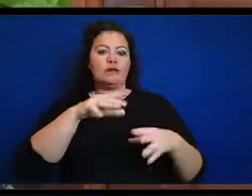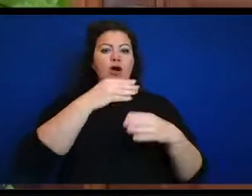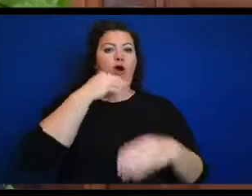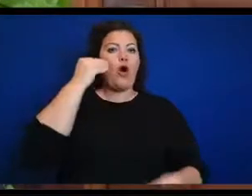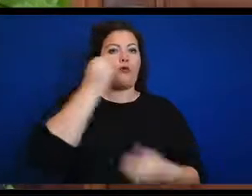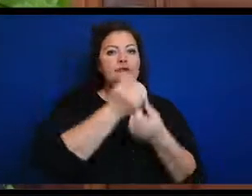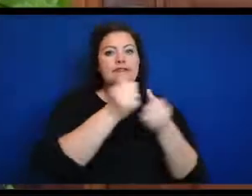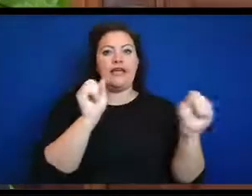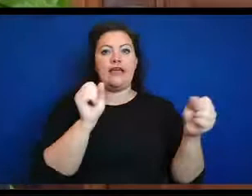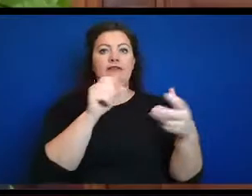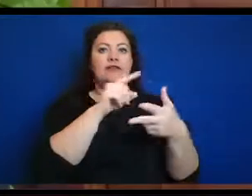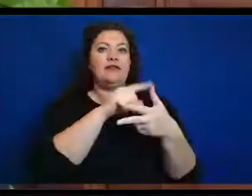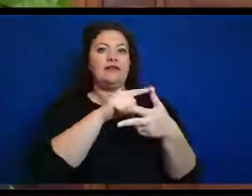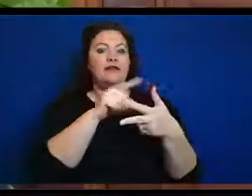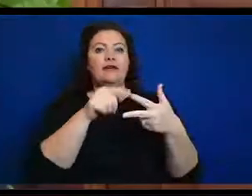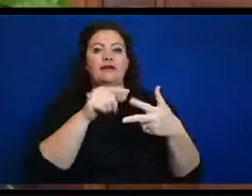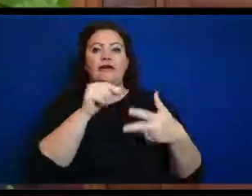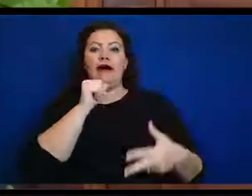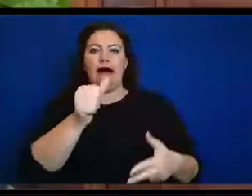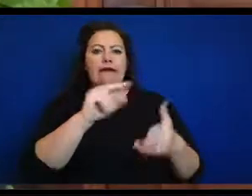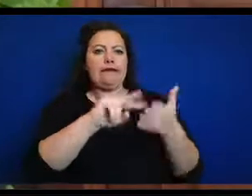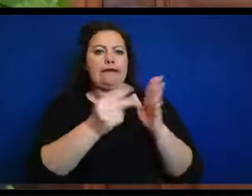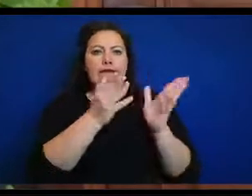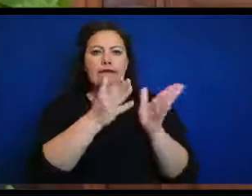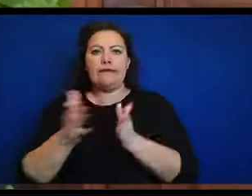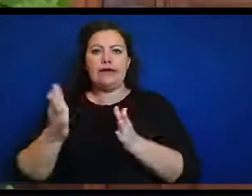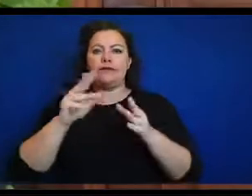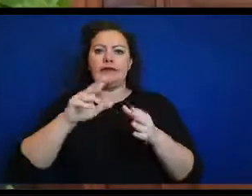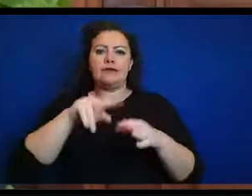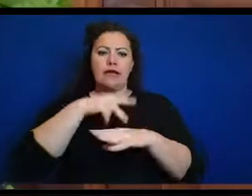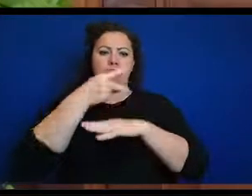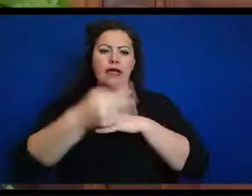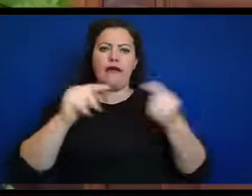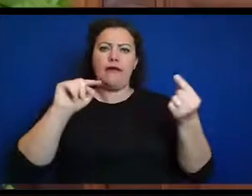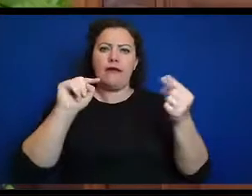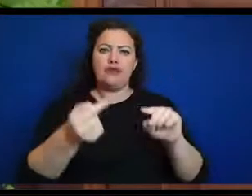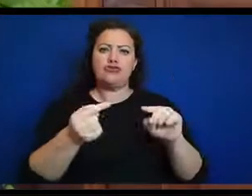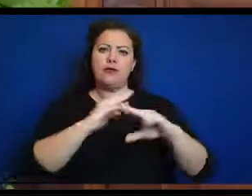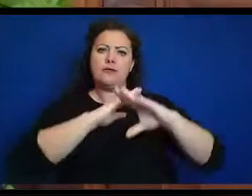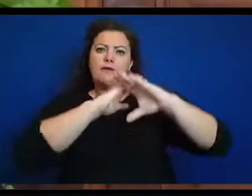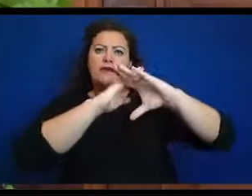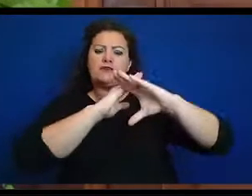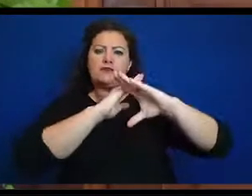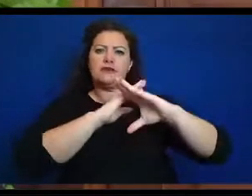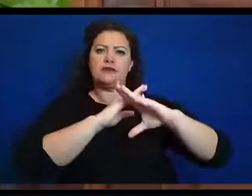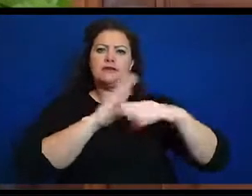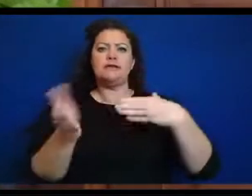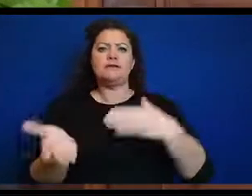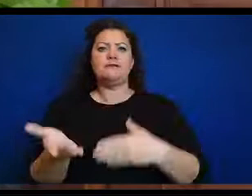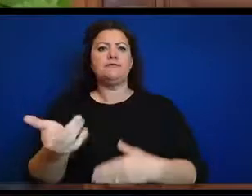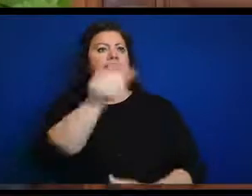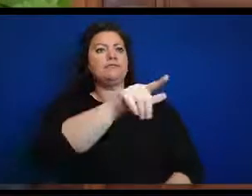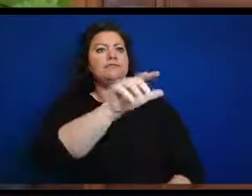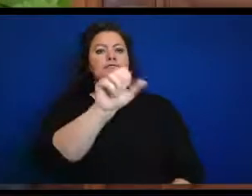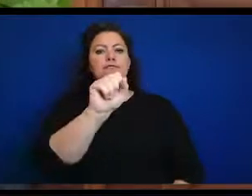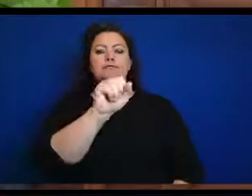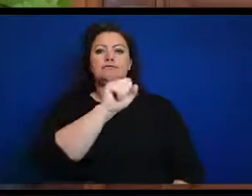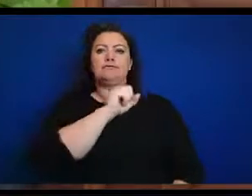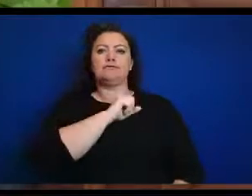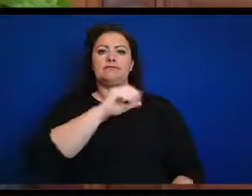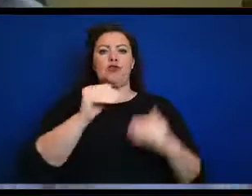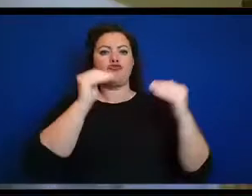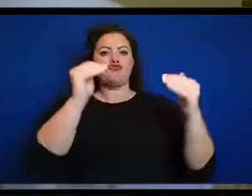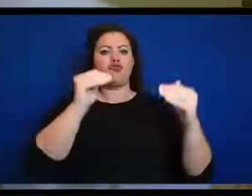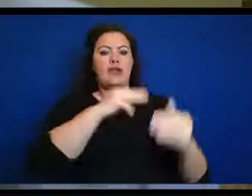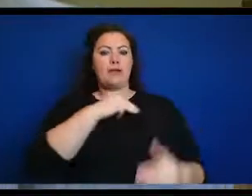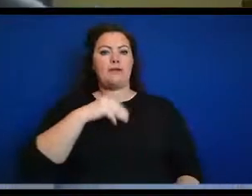and unintentional injury prevention. Ranking Member Scott? Thank you, Chairman Casey. It's my